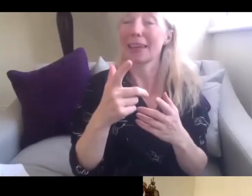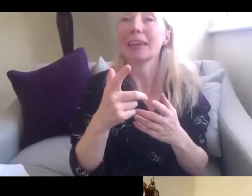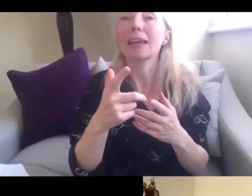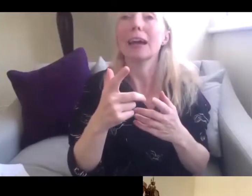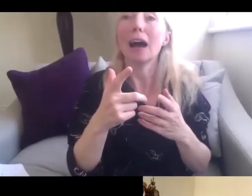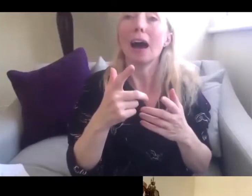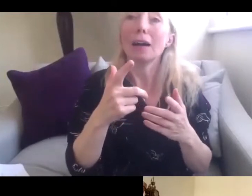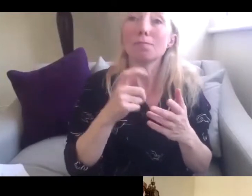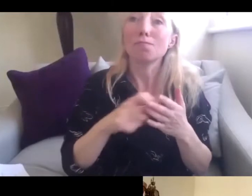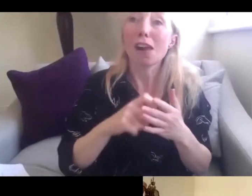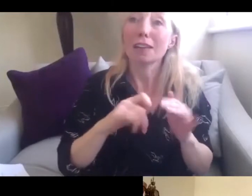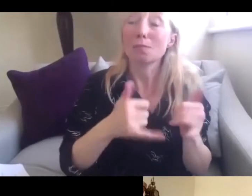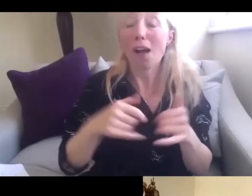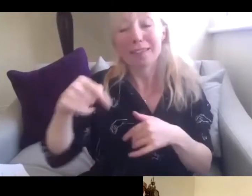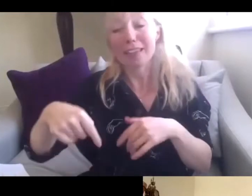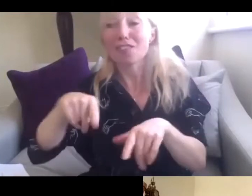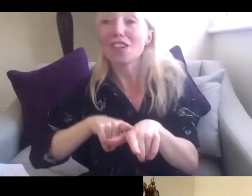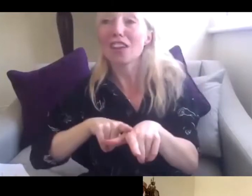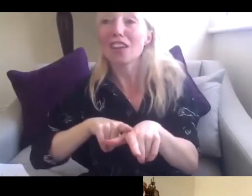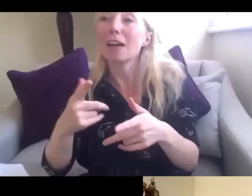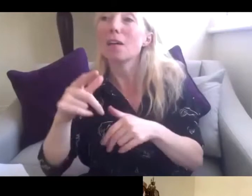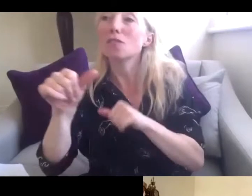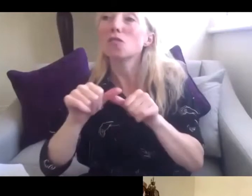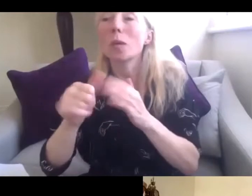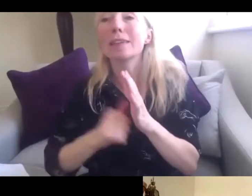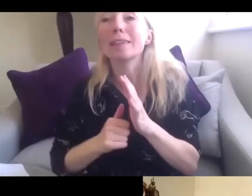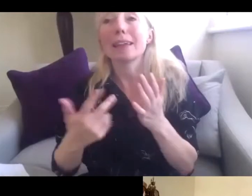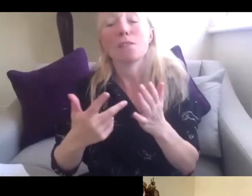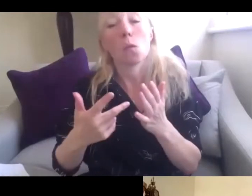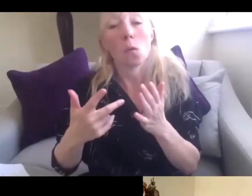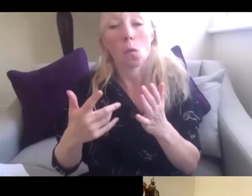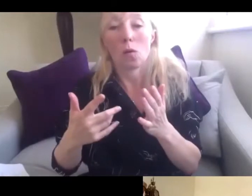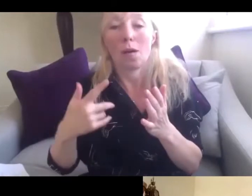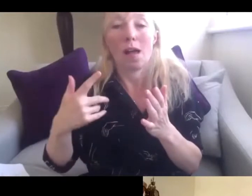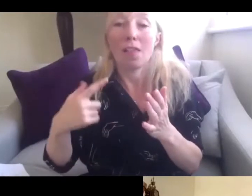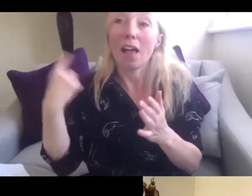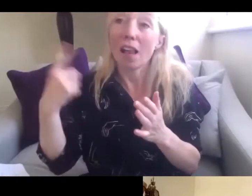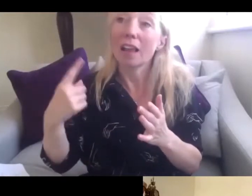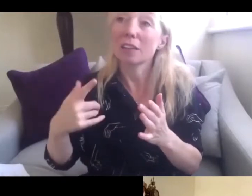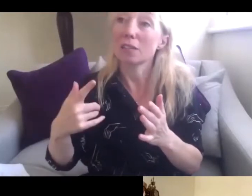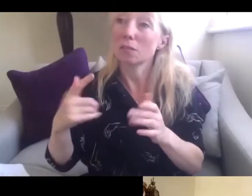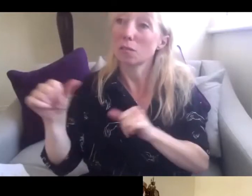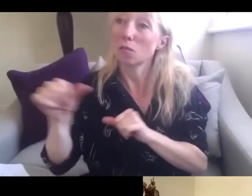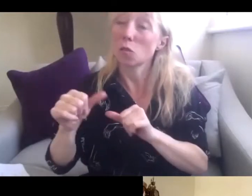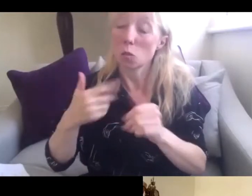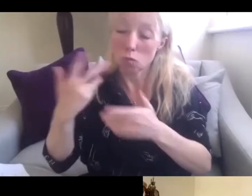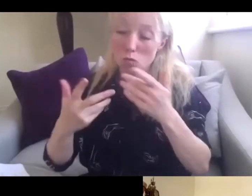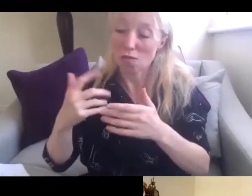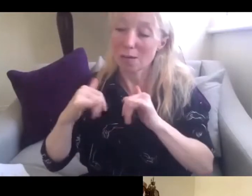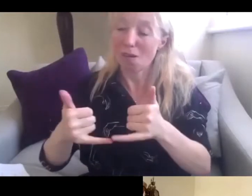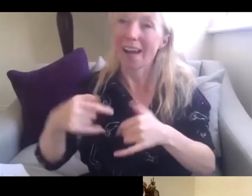Life Writing Prize, and the London Short Story Prize last year as well. She holds an MA in creative writing